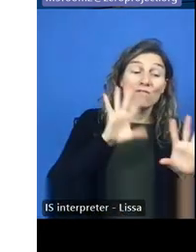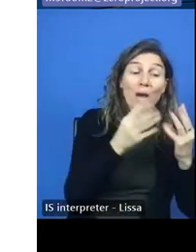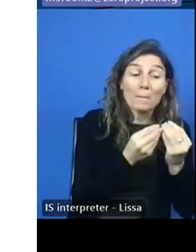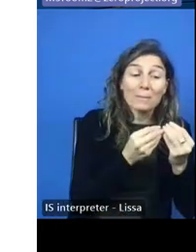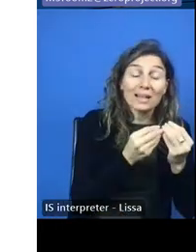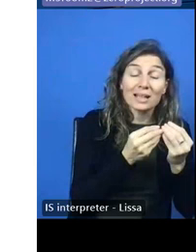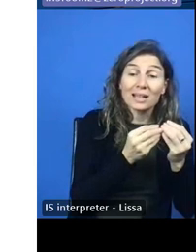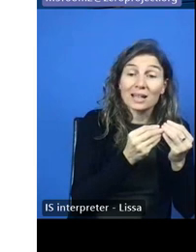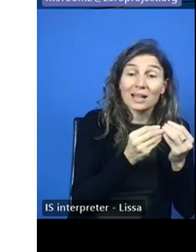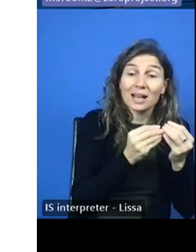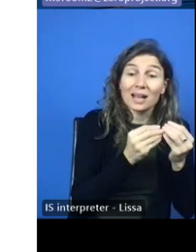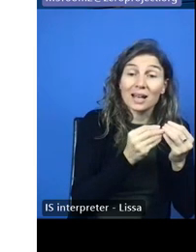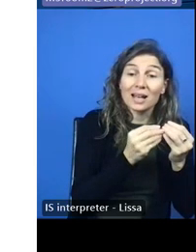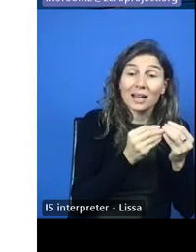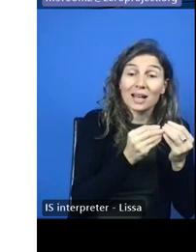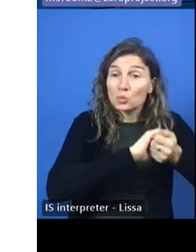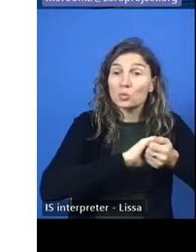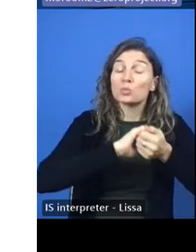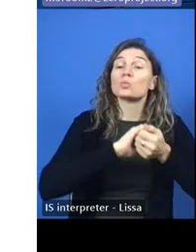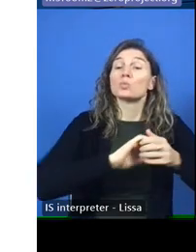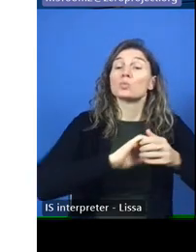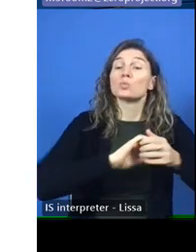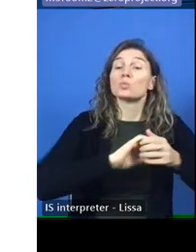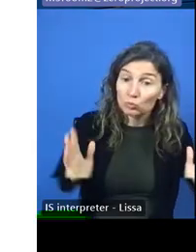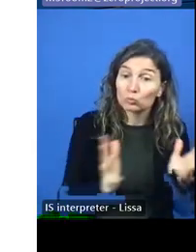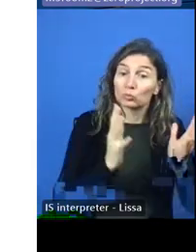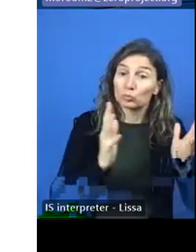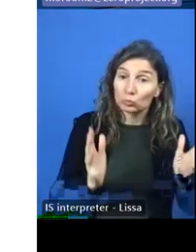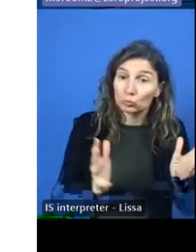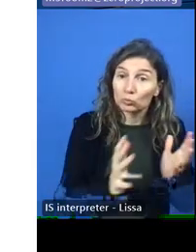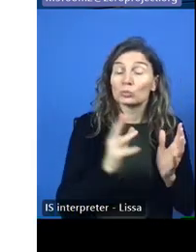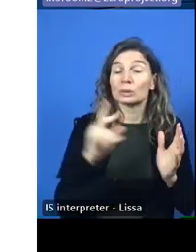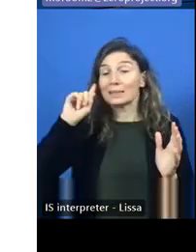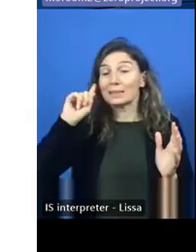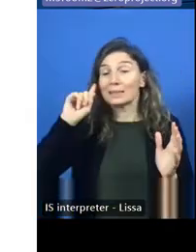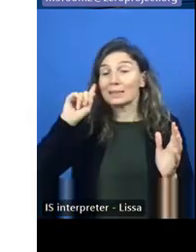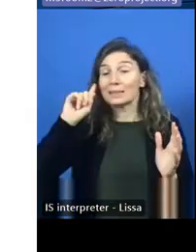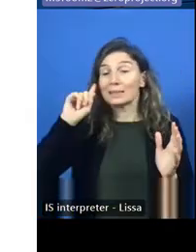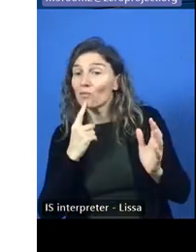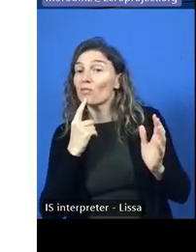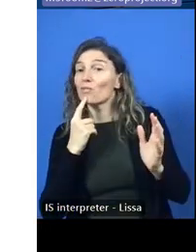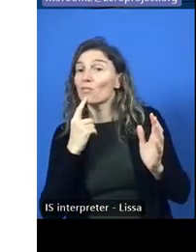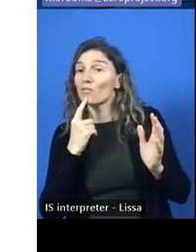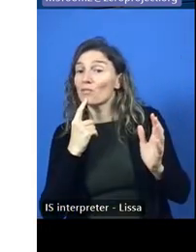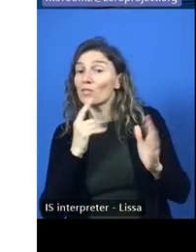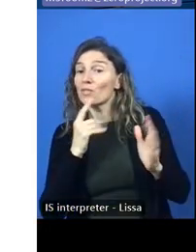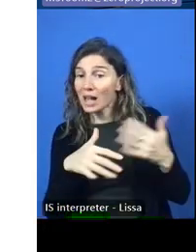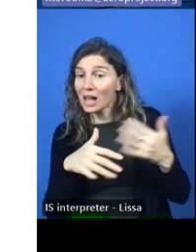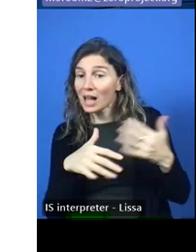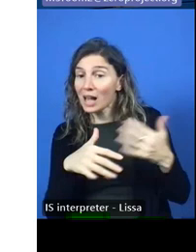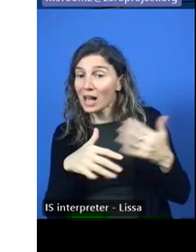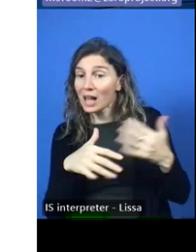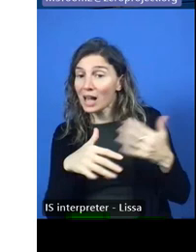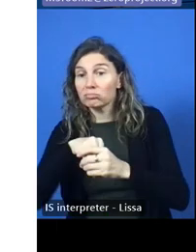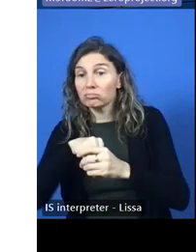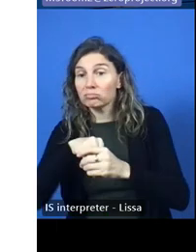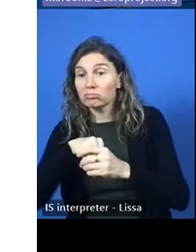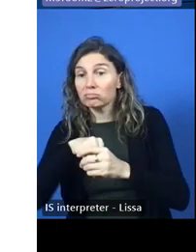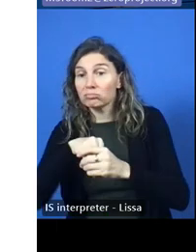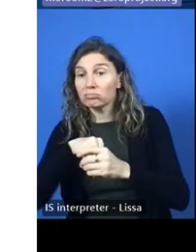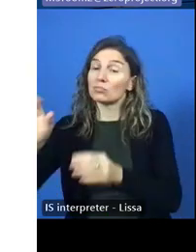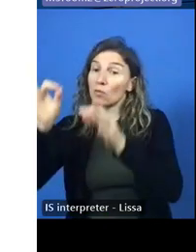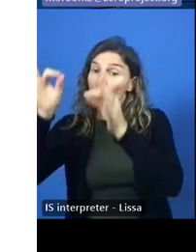promote and advocate for the inclusion of deaf language in a formal school system. And